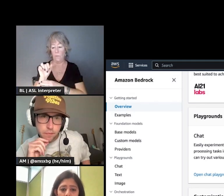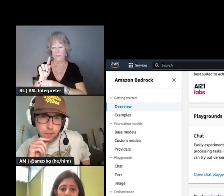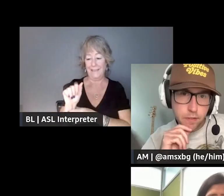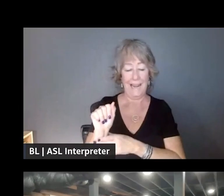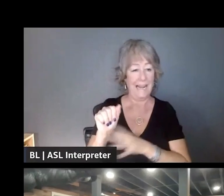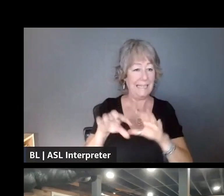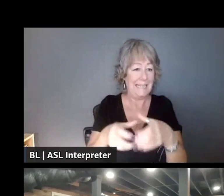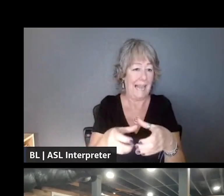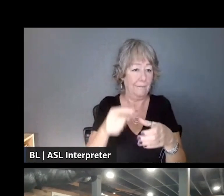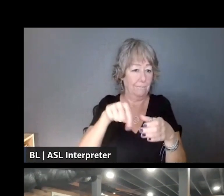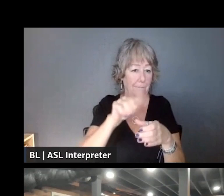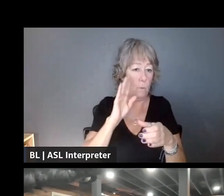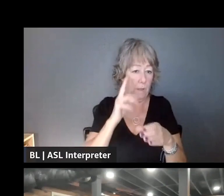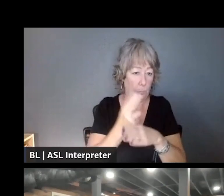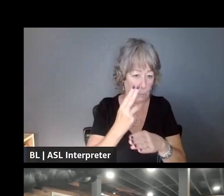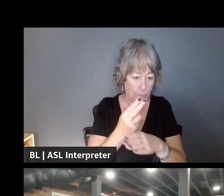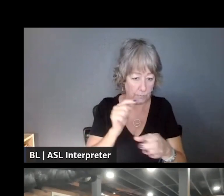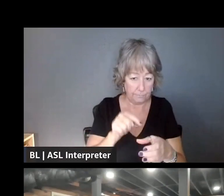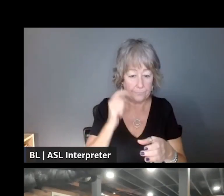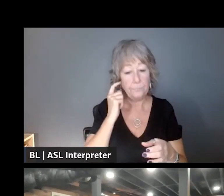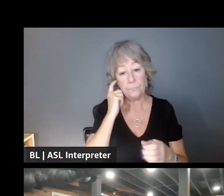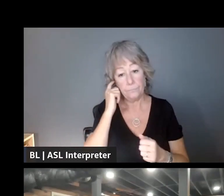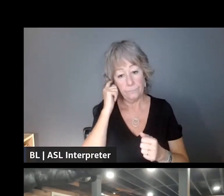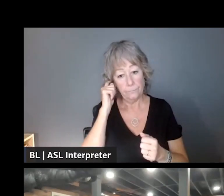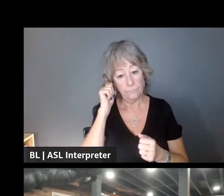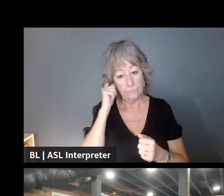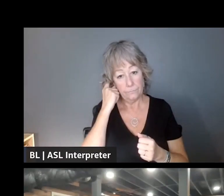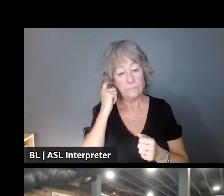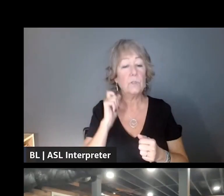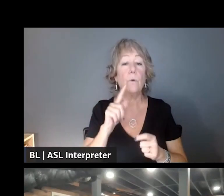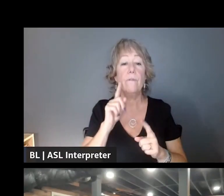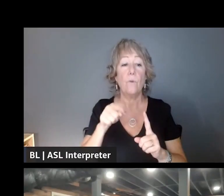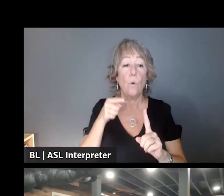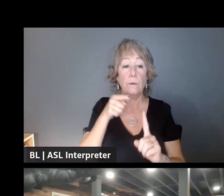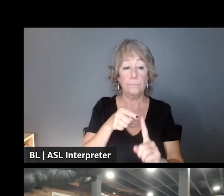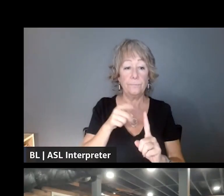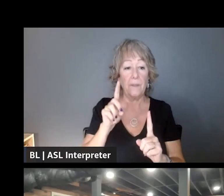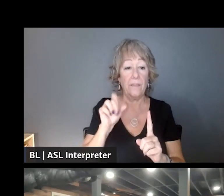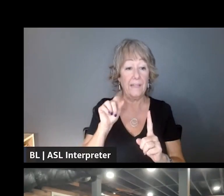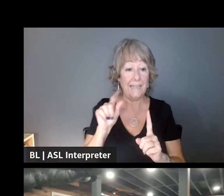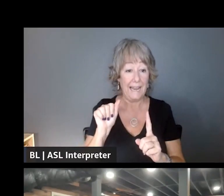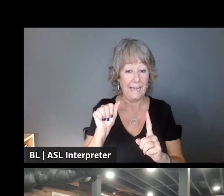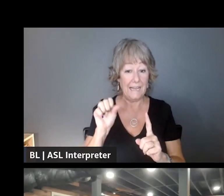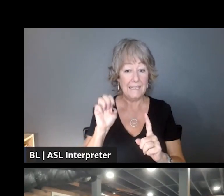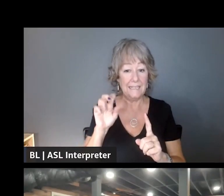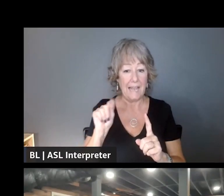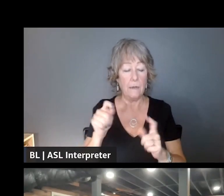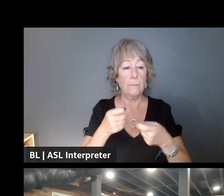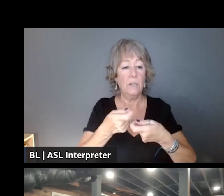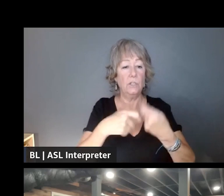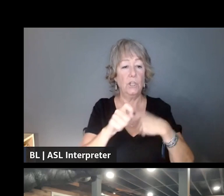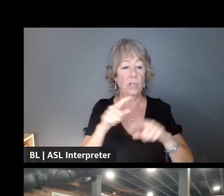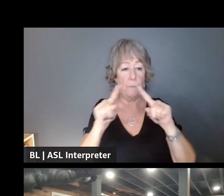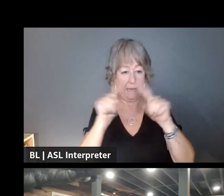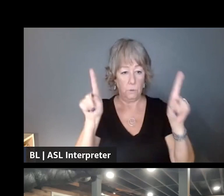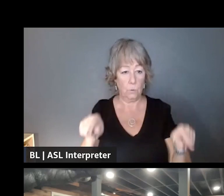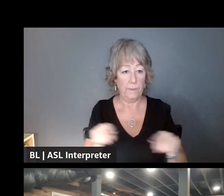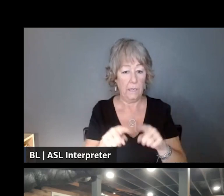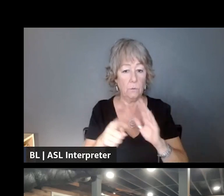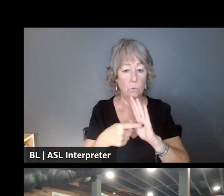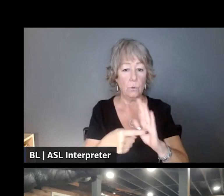use. So for the data set, let me just really quickly change my screen to show you that I